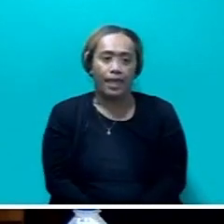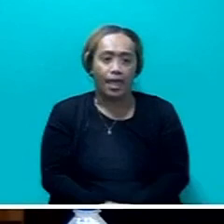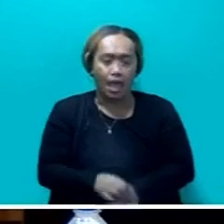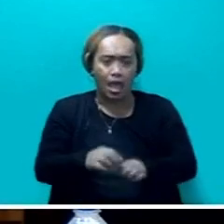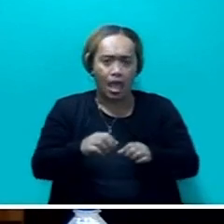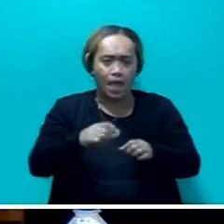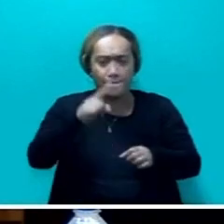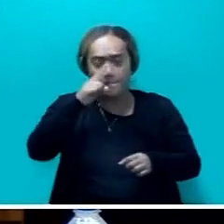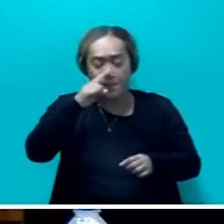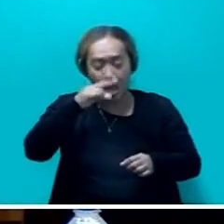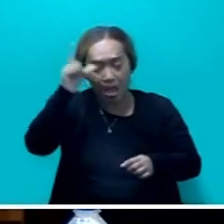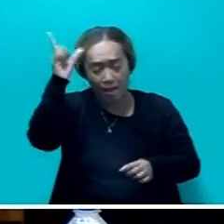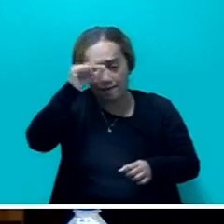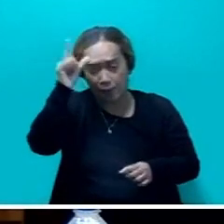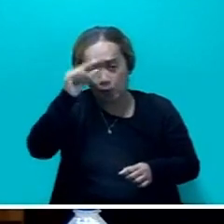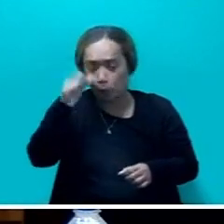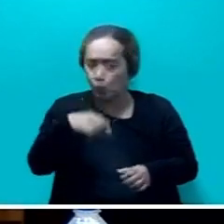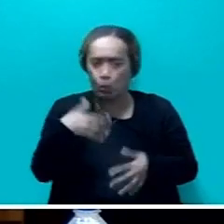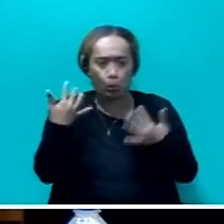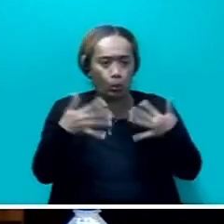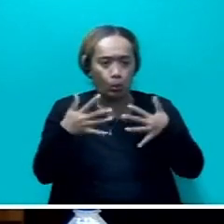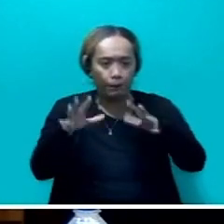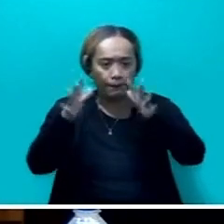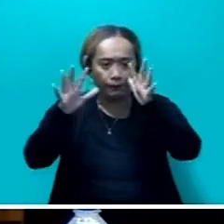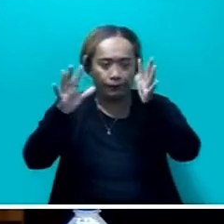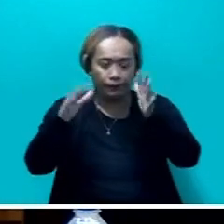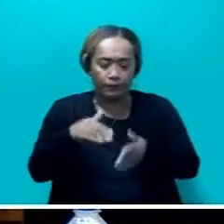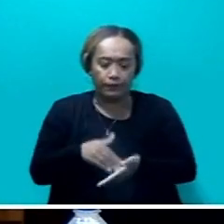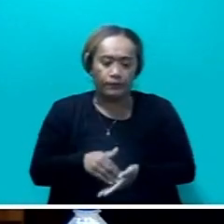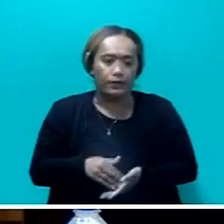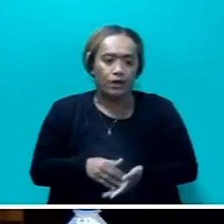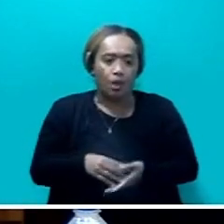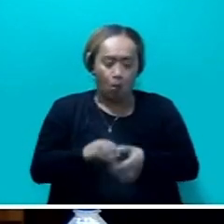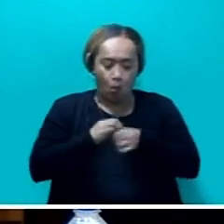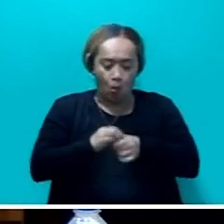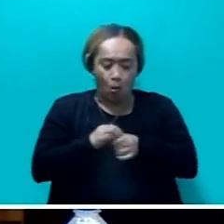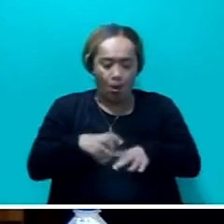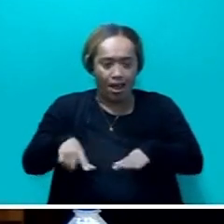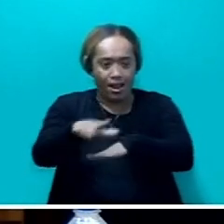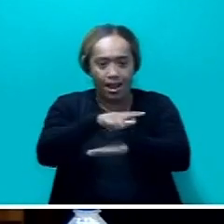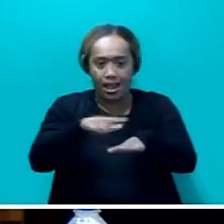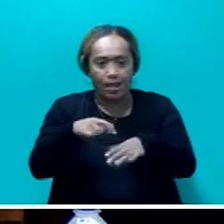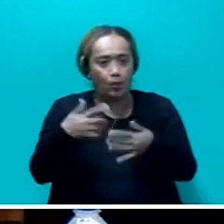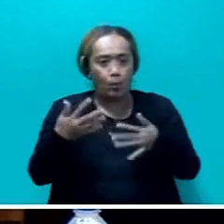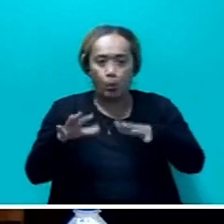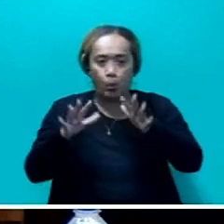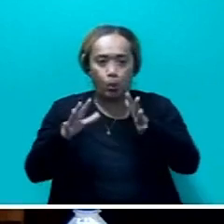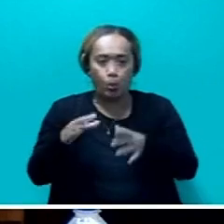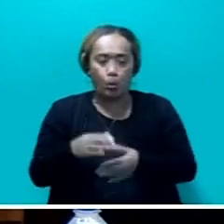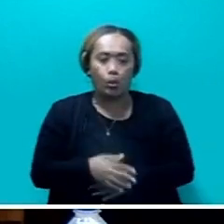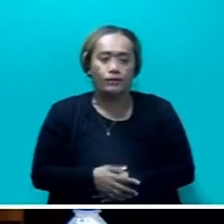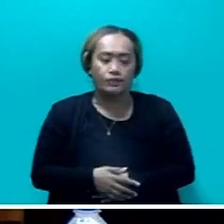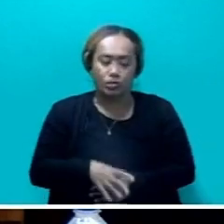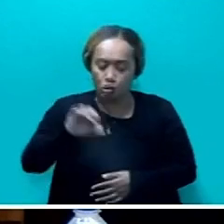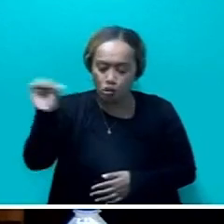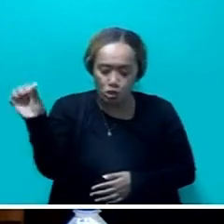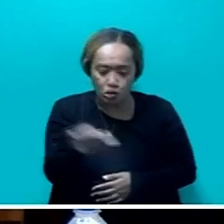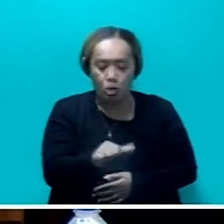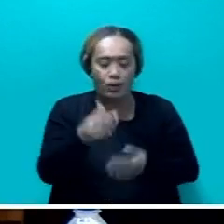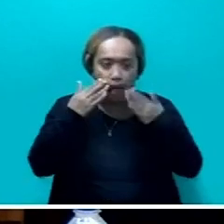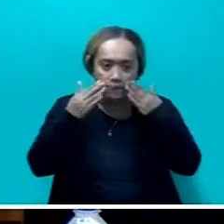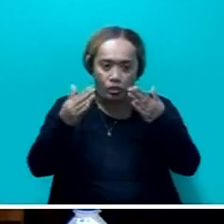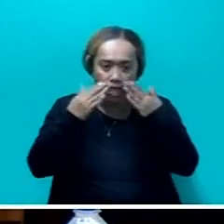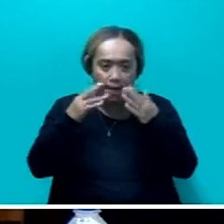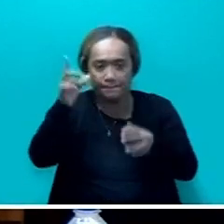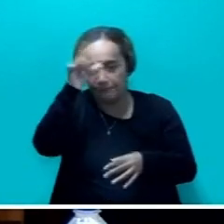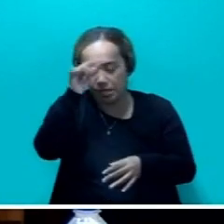indigenous people, the original inhabitants of the land, was exemplary. It deserves recognition